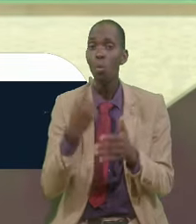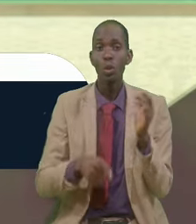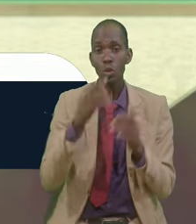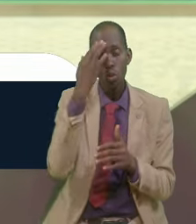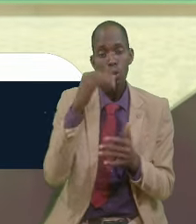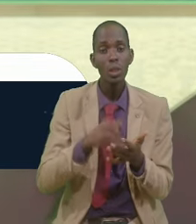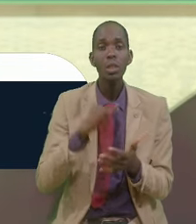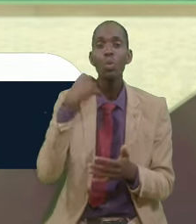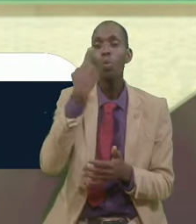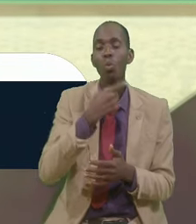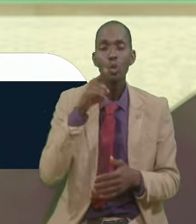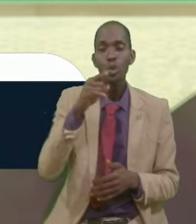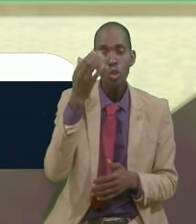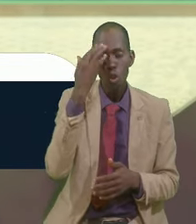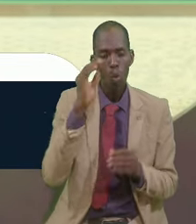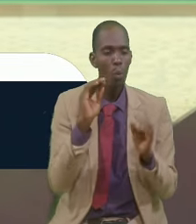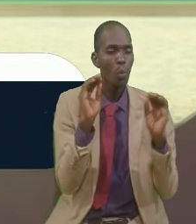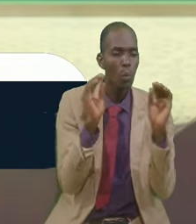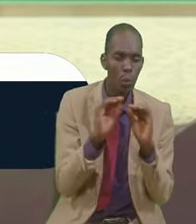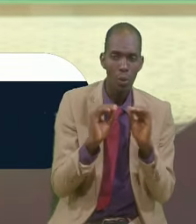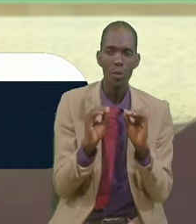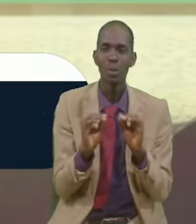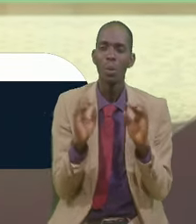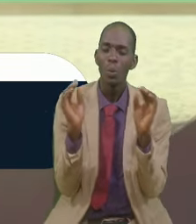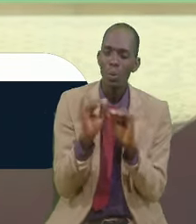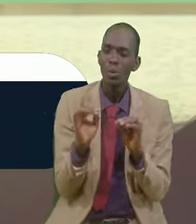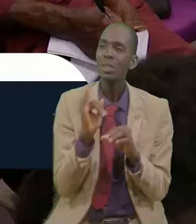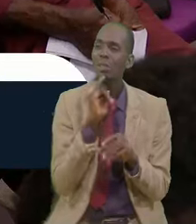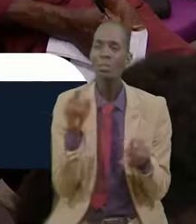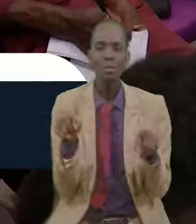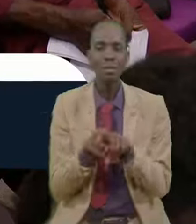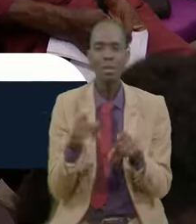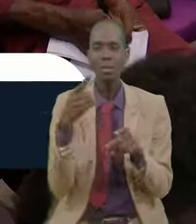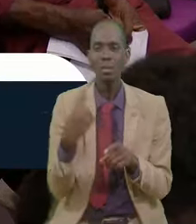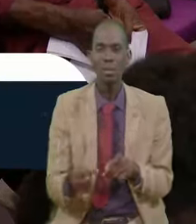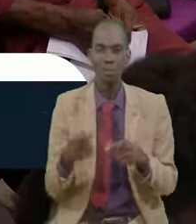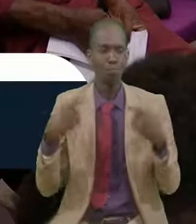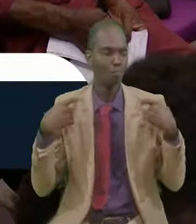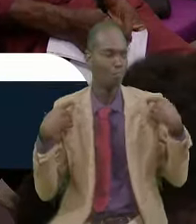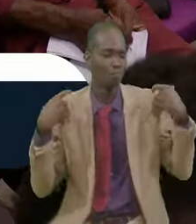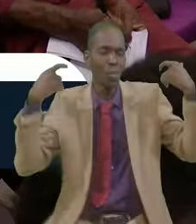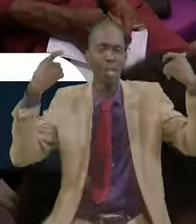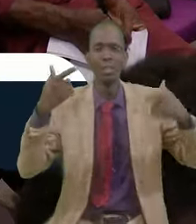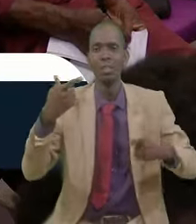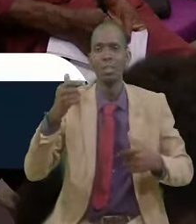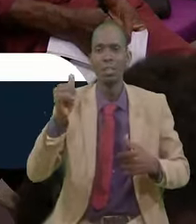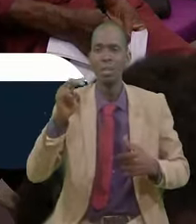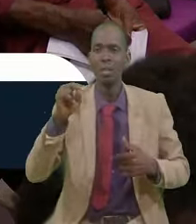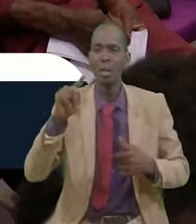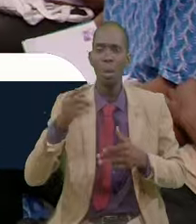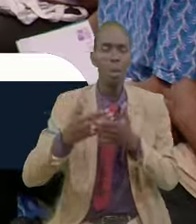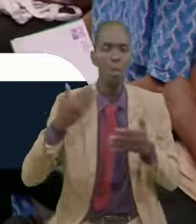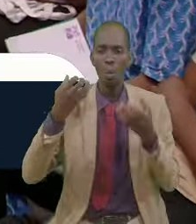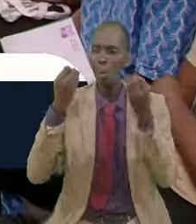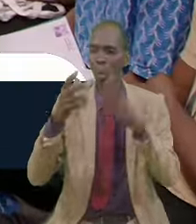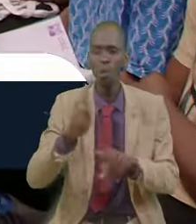know. Nothing. Nothing is like a giant before many people. And they don't have the